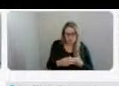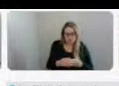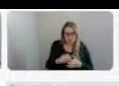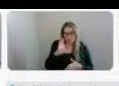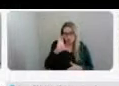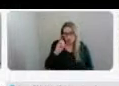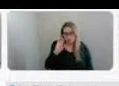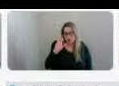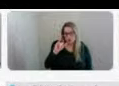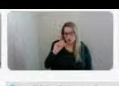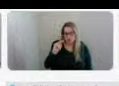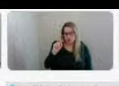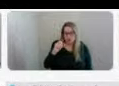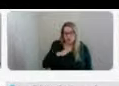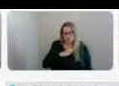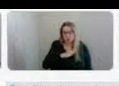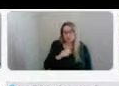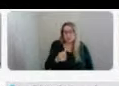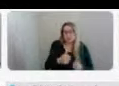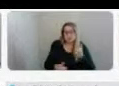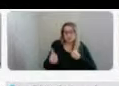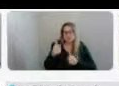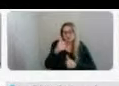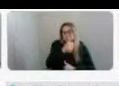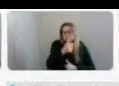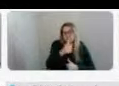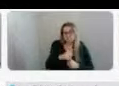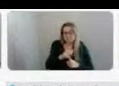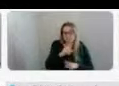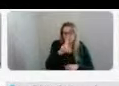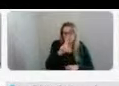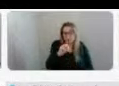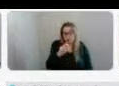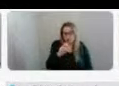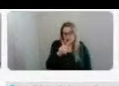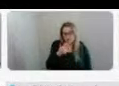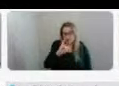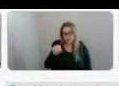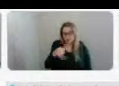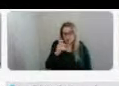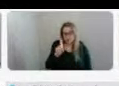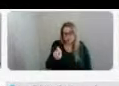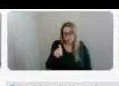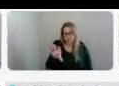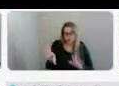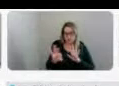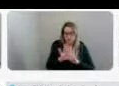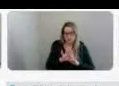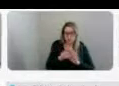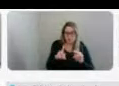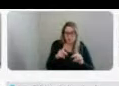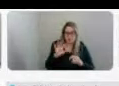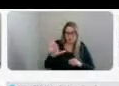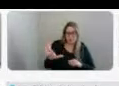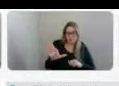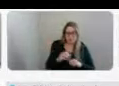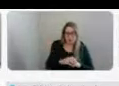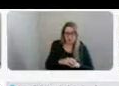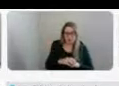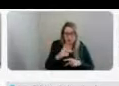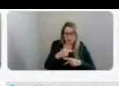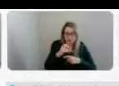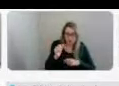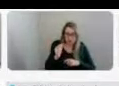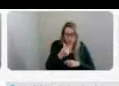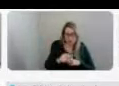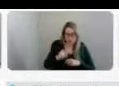supervisors map emphasizes giving the navajo nation the numbers they need to elect representatives of their choice and keeping all the northern